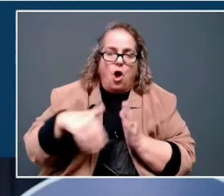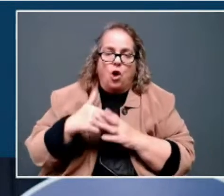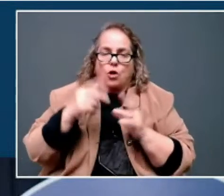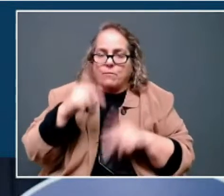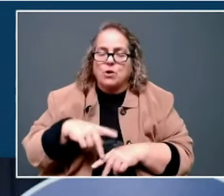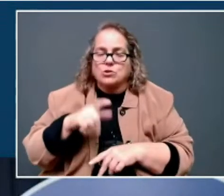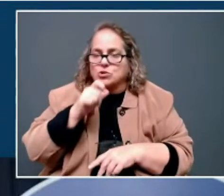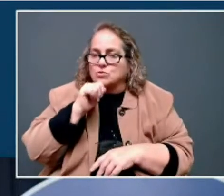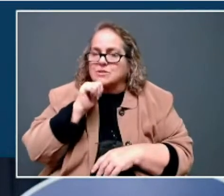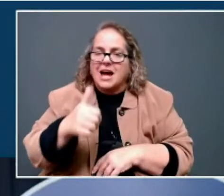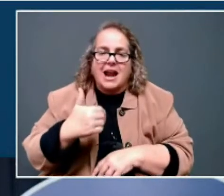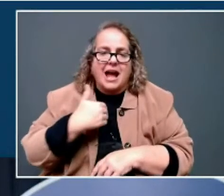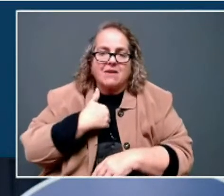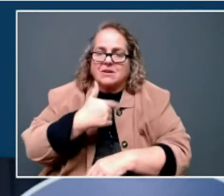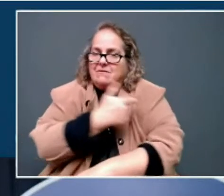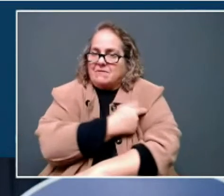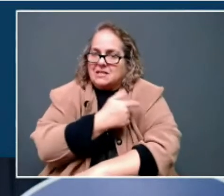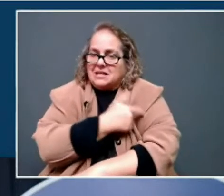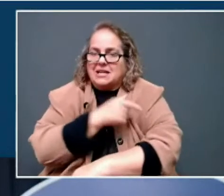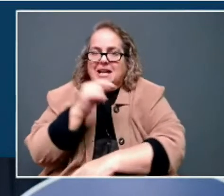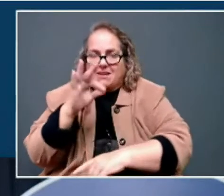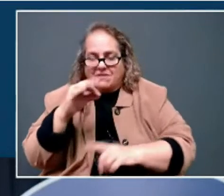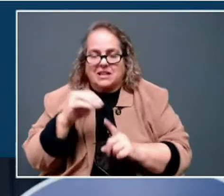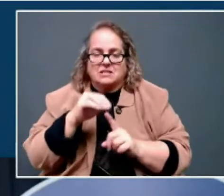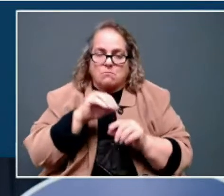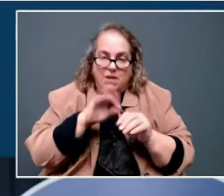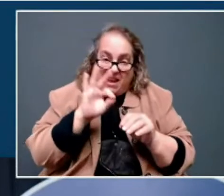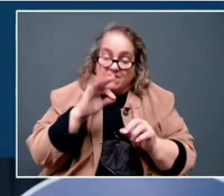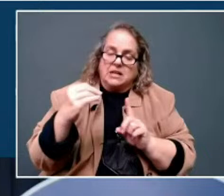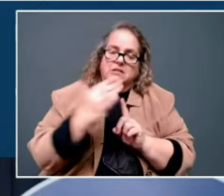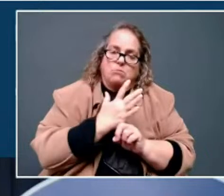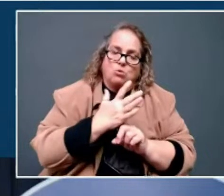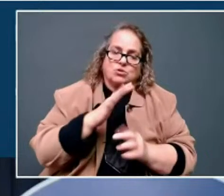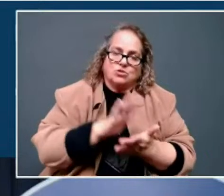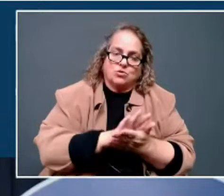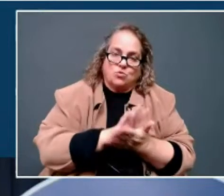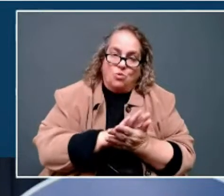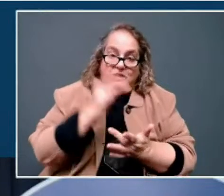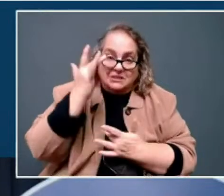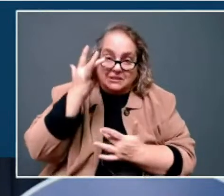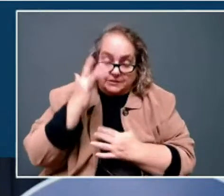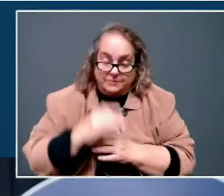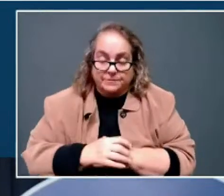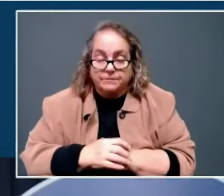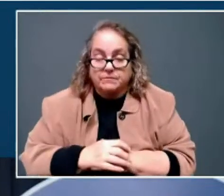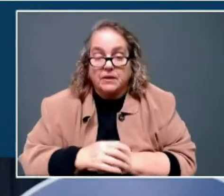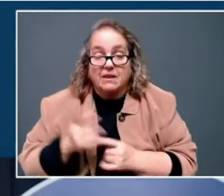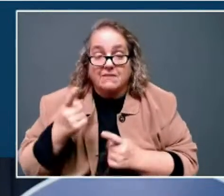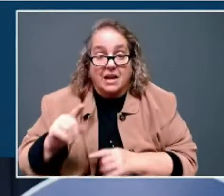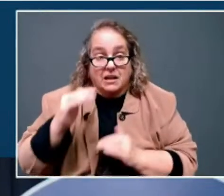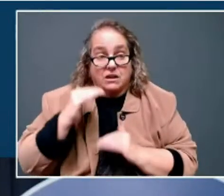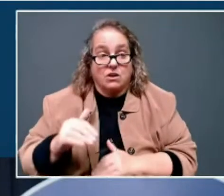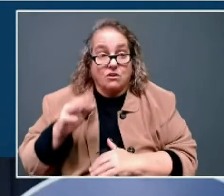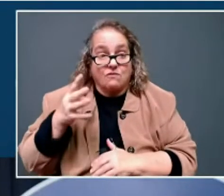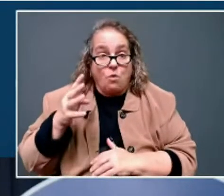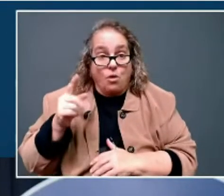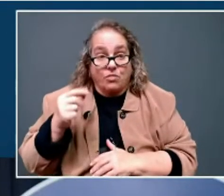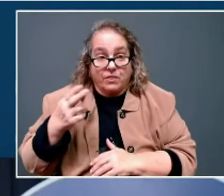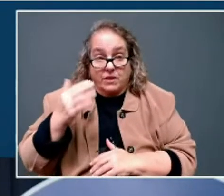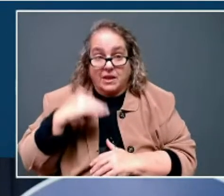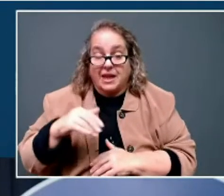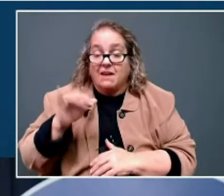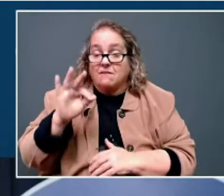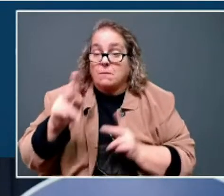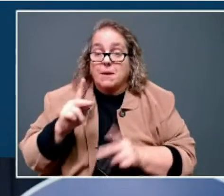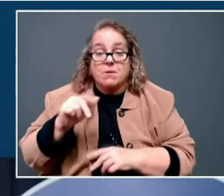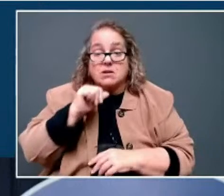vaccination if exposed in the school setting. And then finally, in row 4, individuals who are not up to date on